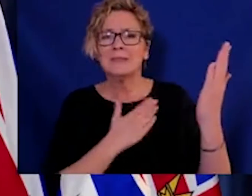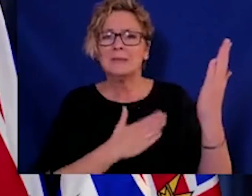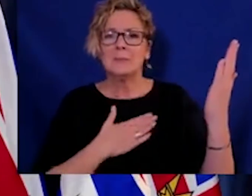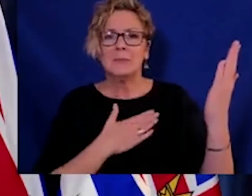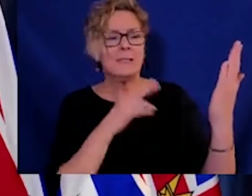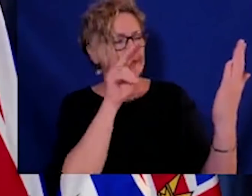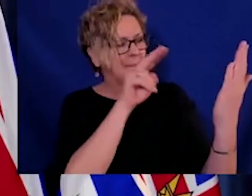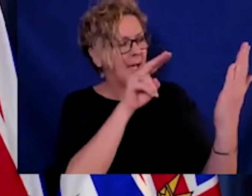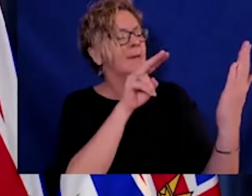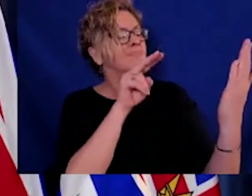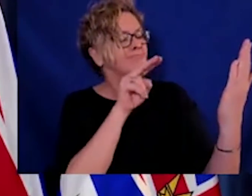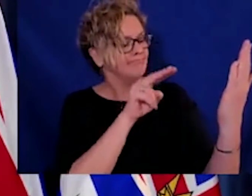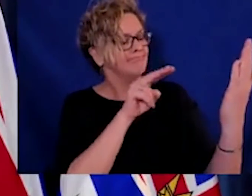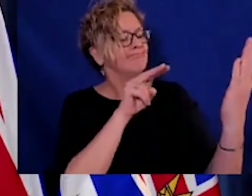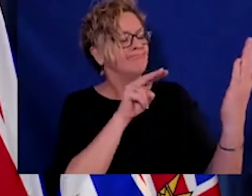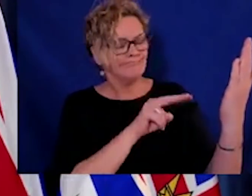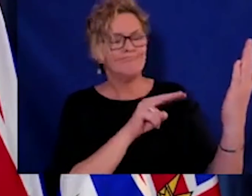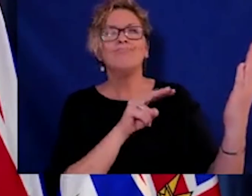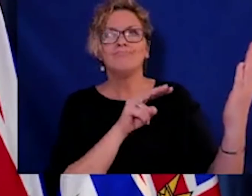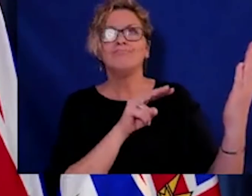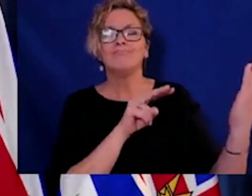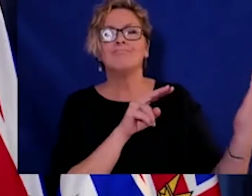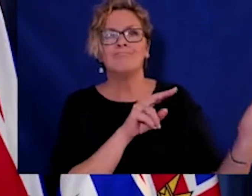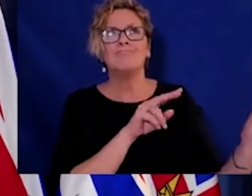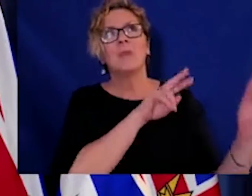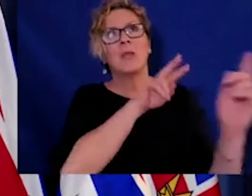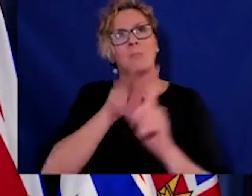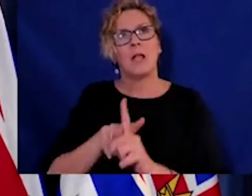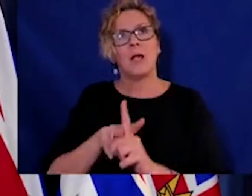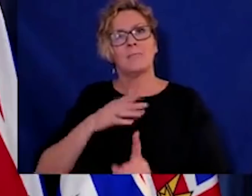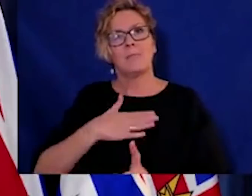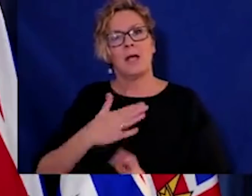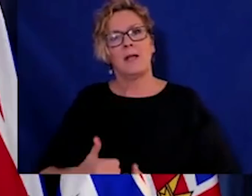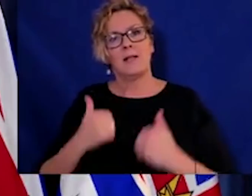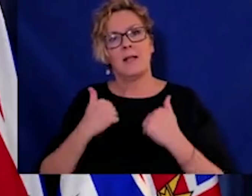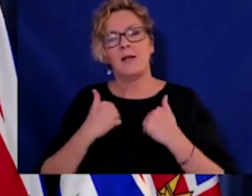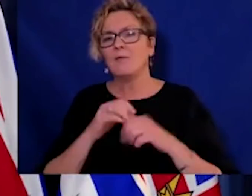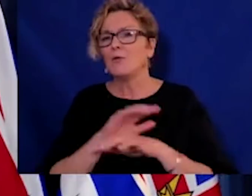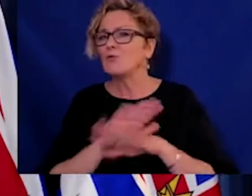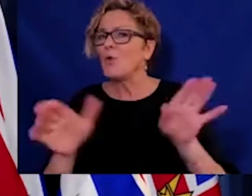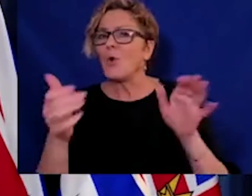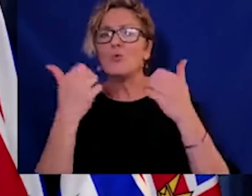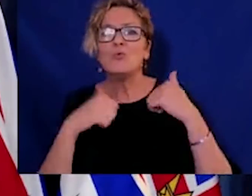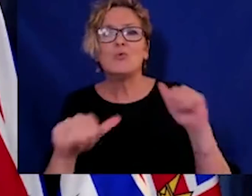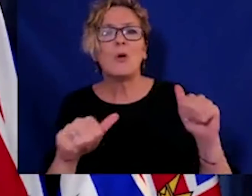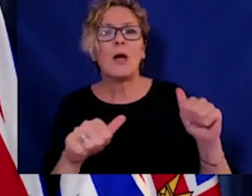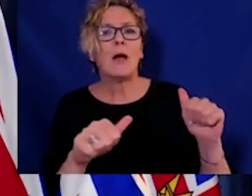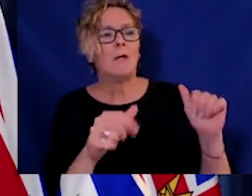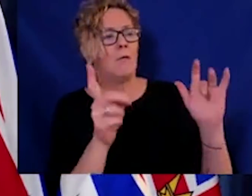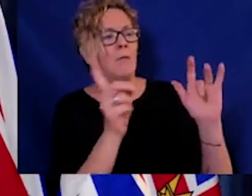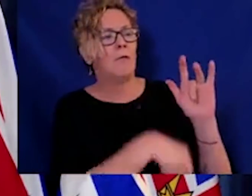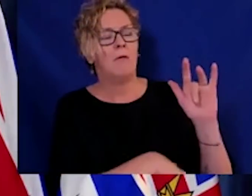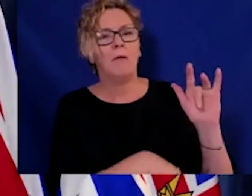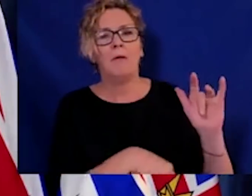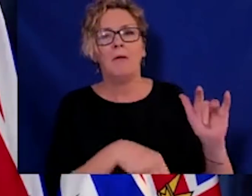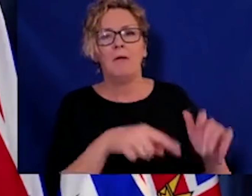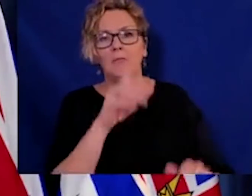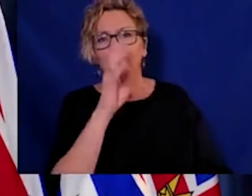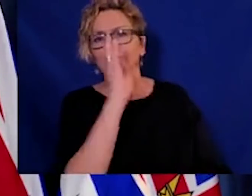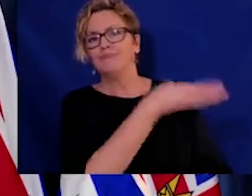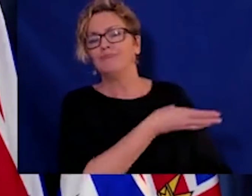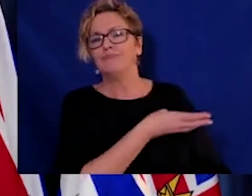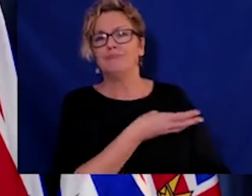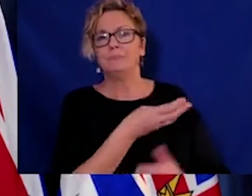know what she asks us to do. We've been here before. It's familiar terrain. She asks us to bend the curve, not